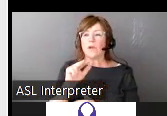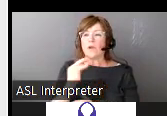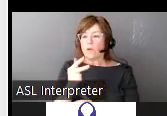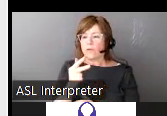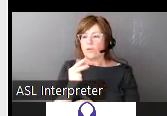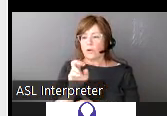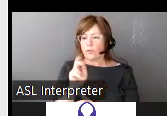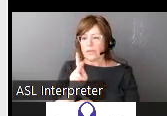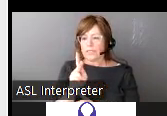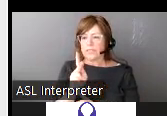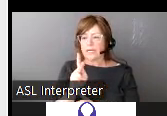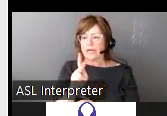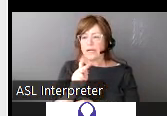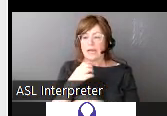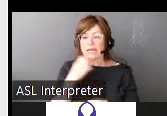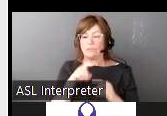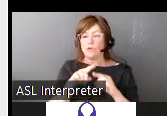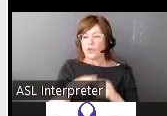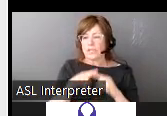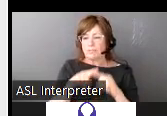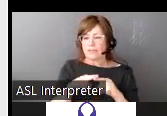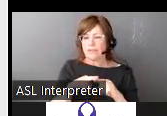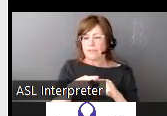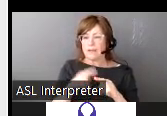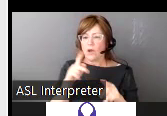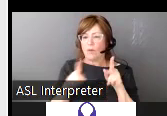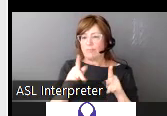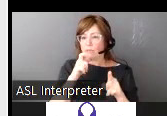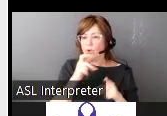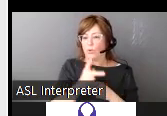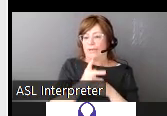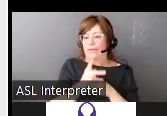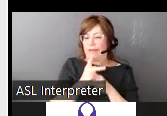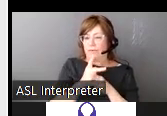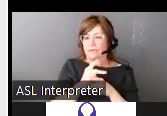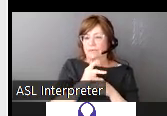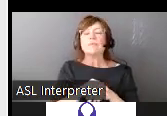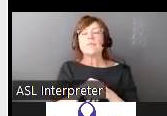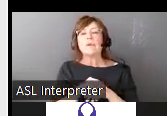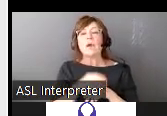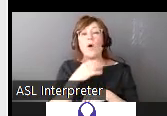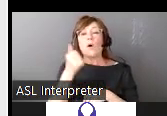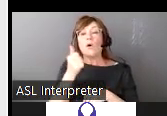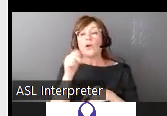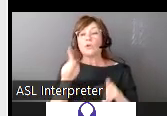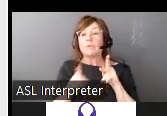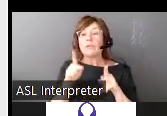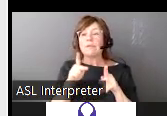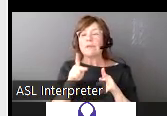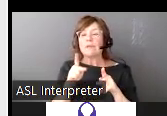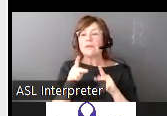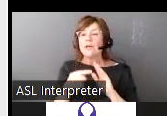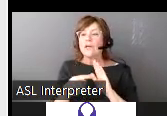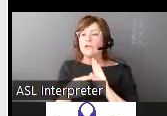factor, emotional dependence on caregivers. So according to the participants, older adults often display